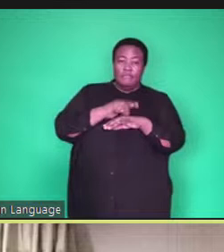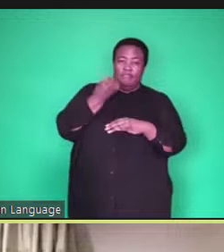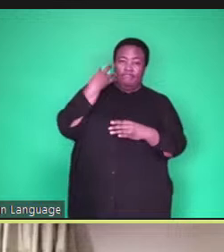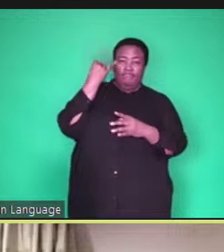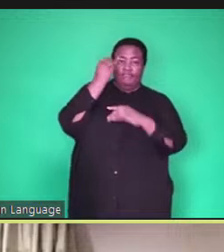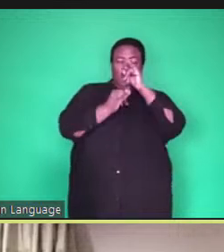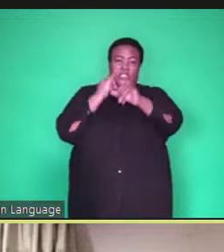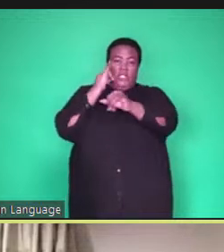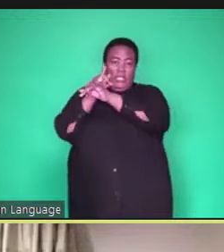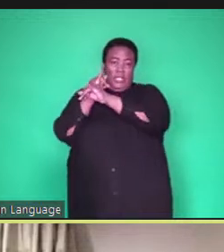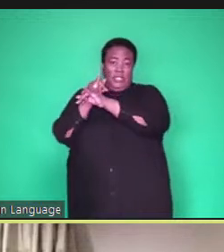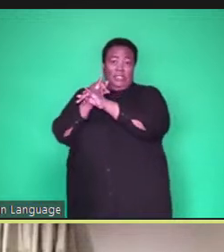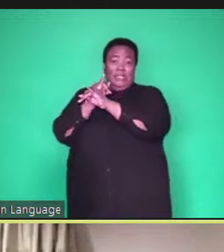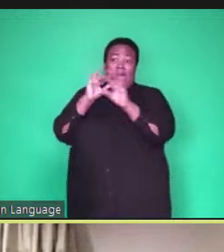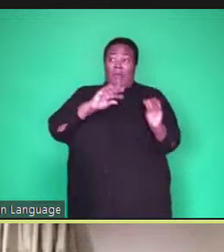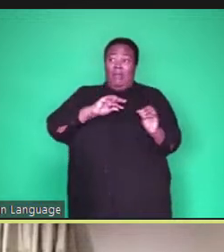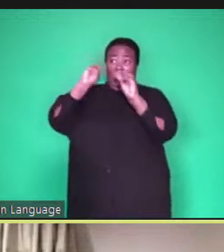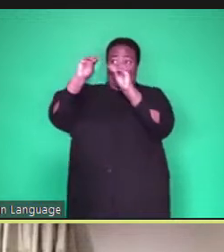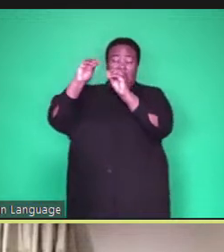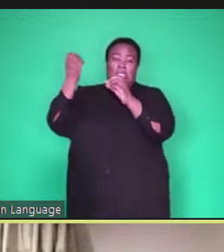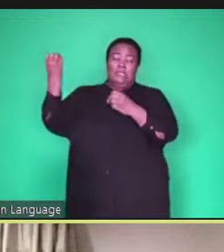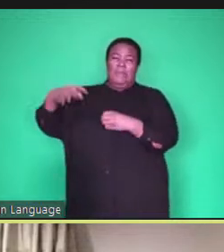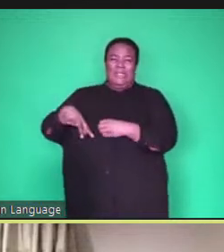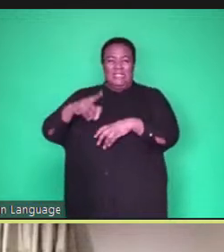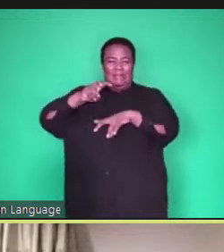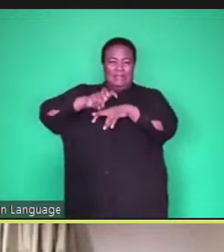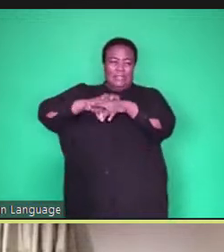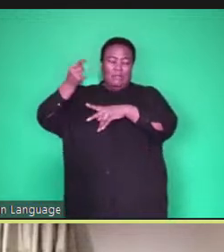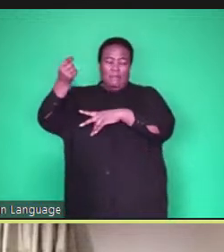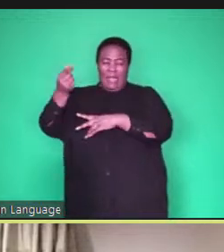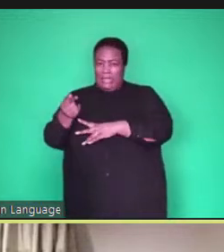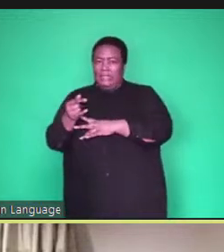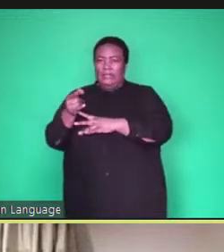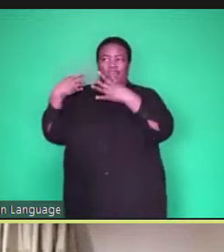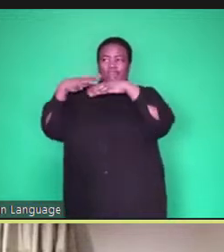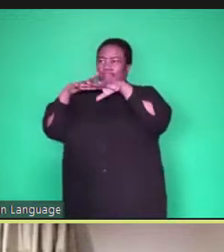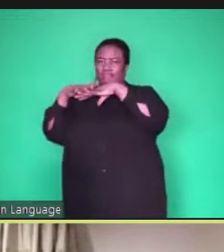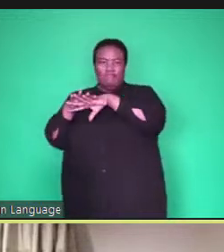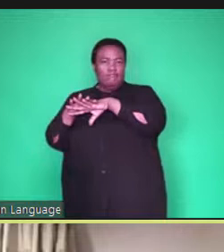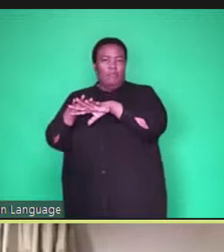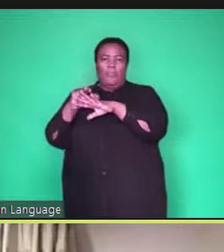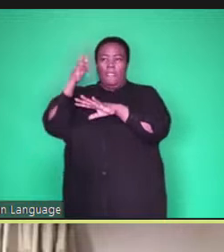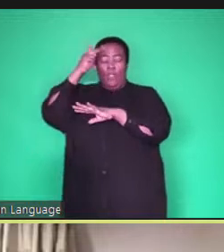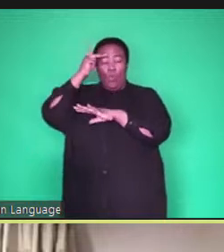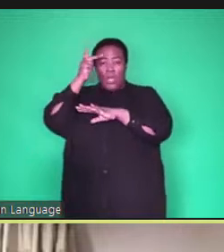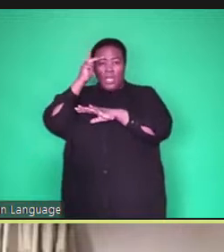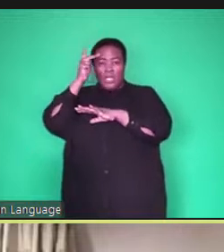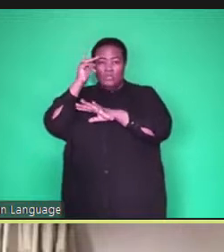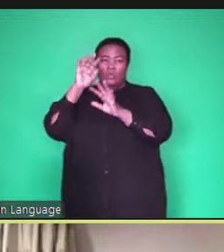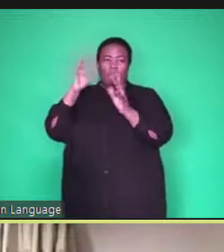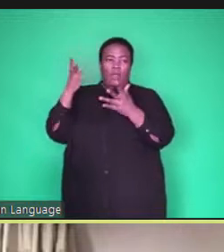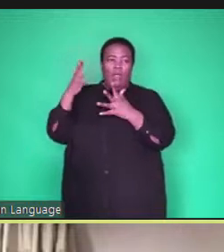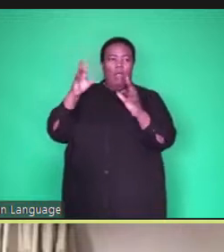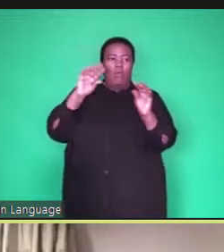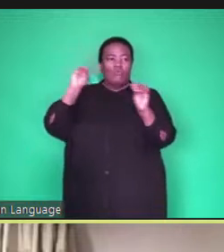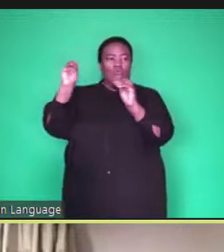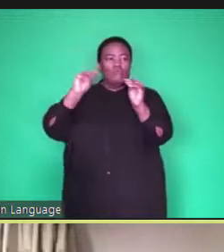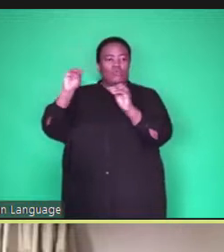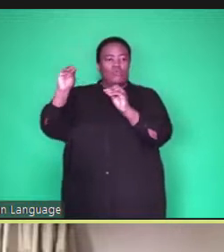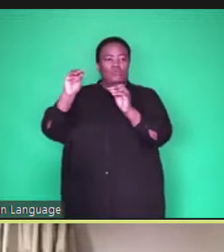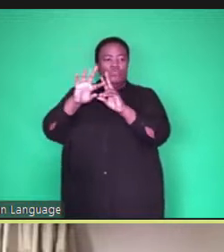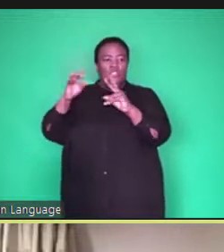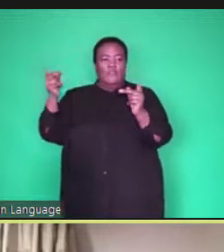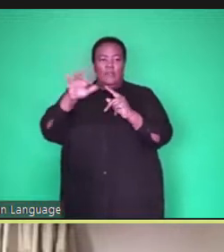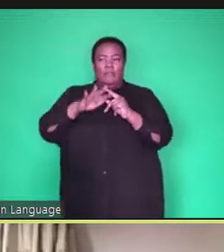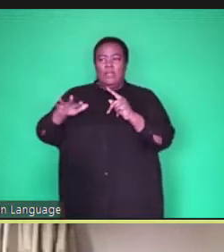is expensive. So it requires funds, it requires networks, and it requires knowledge of how to get from one place to the other.